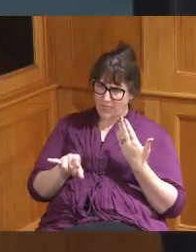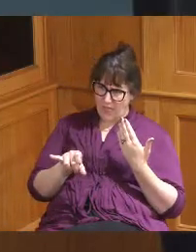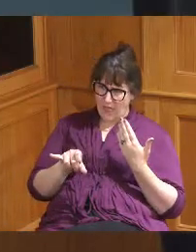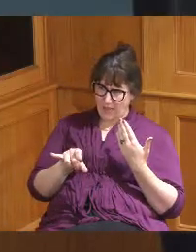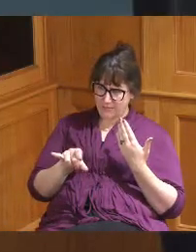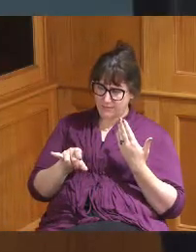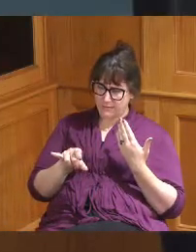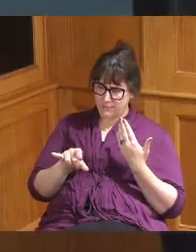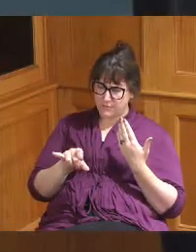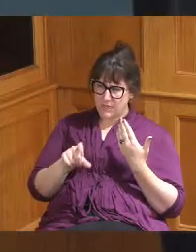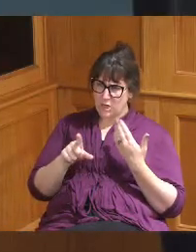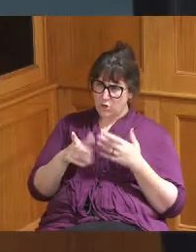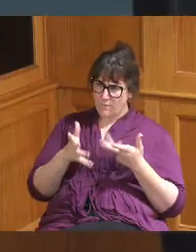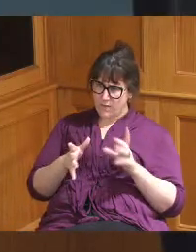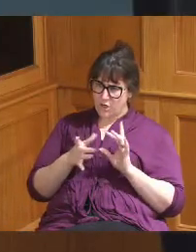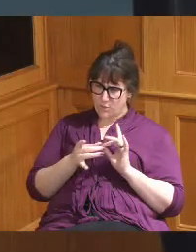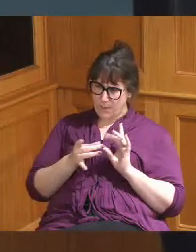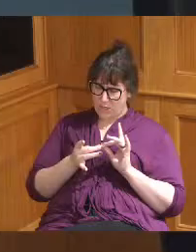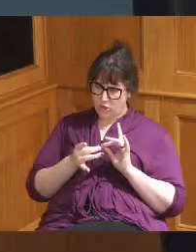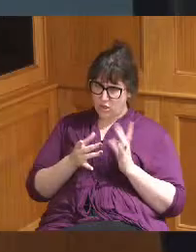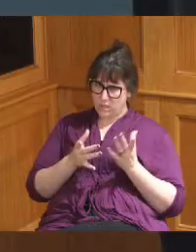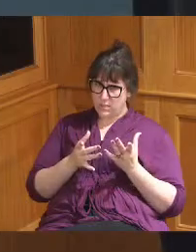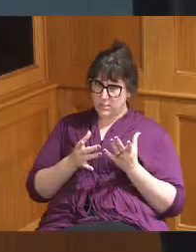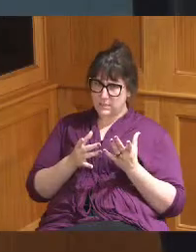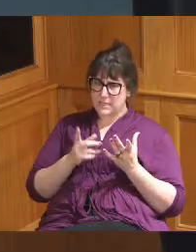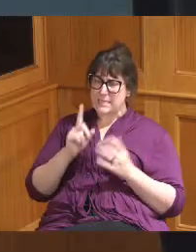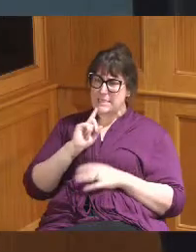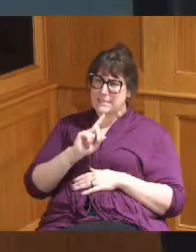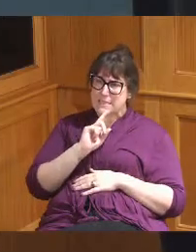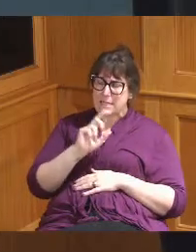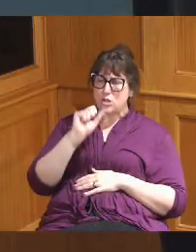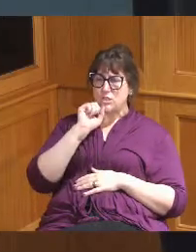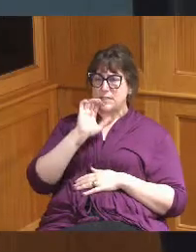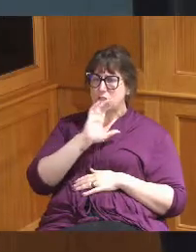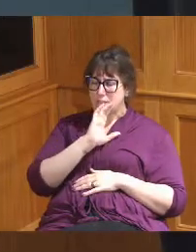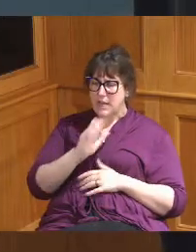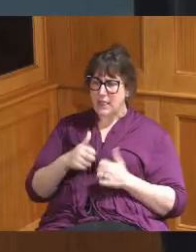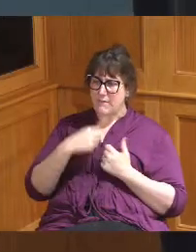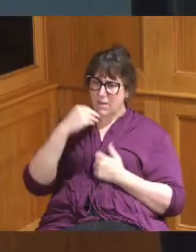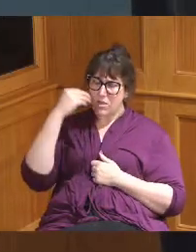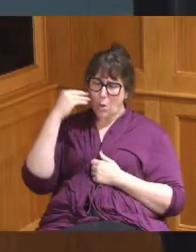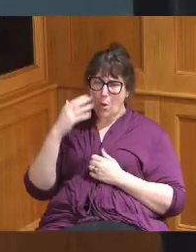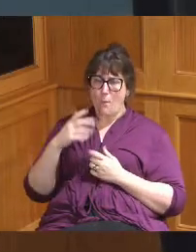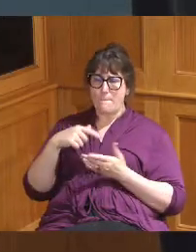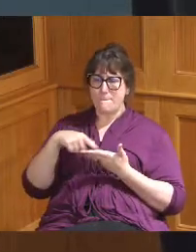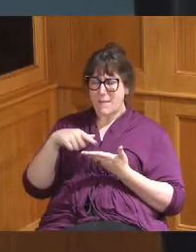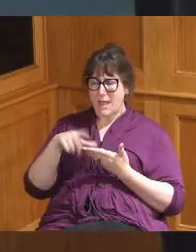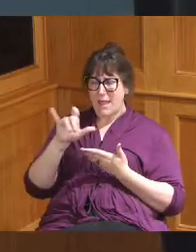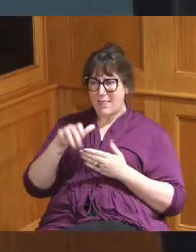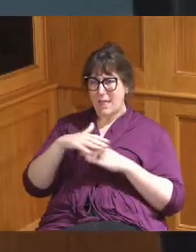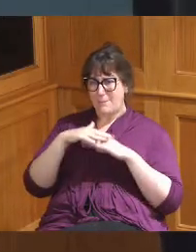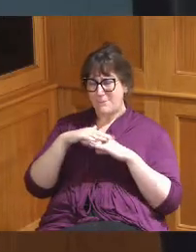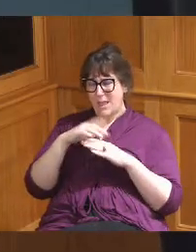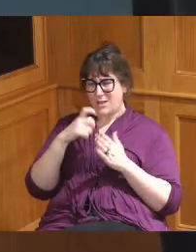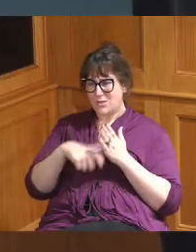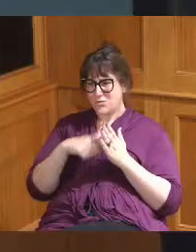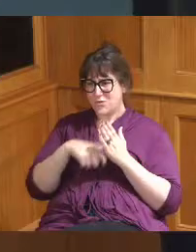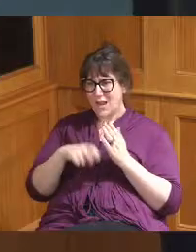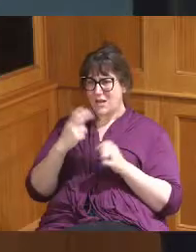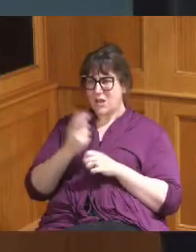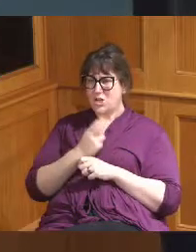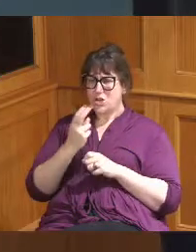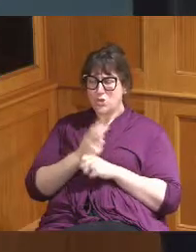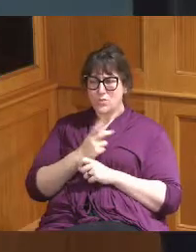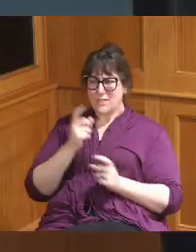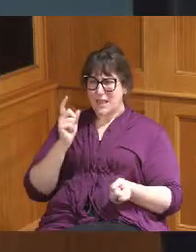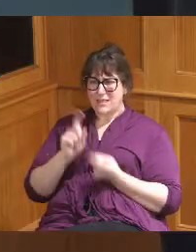folks, you mentioned them, the single senior living in their homes, paying this base rate, and they are using far less